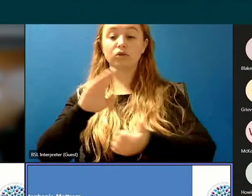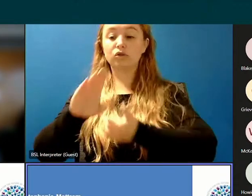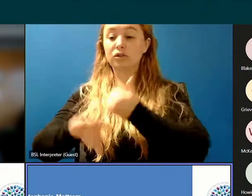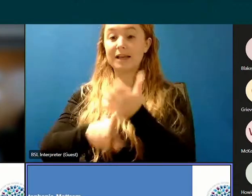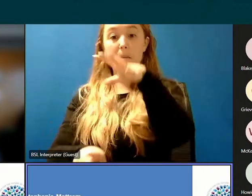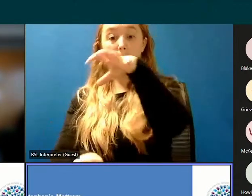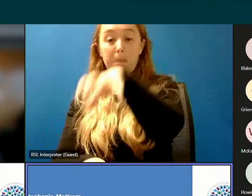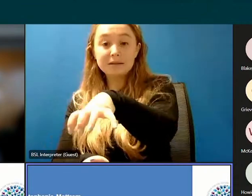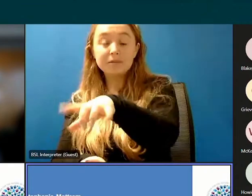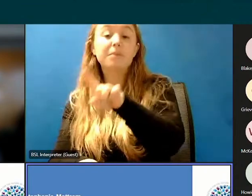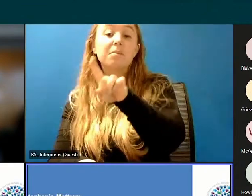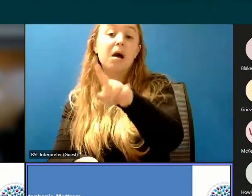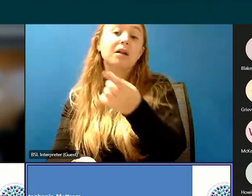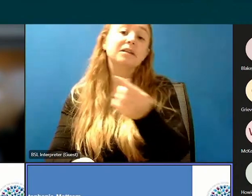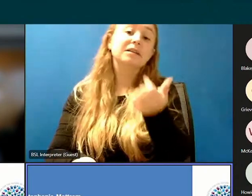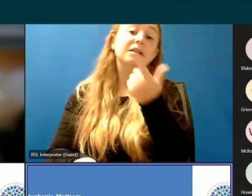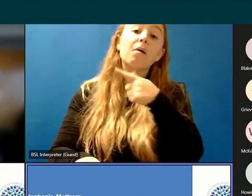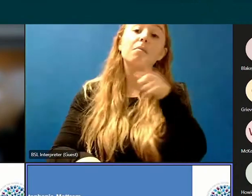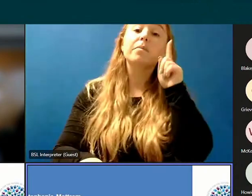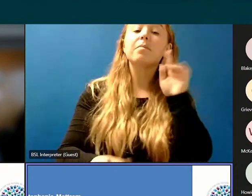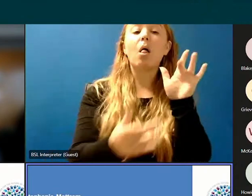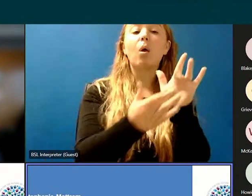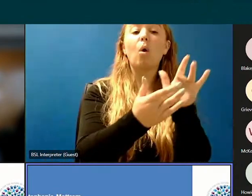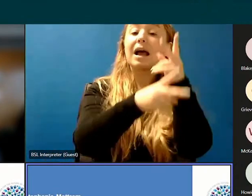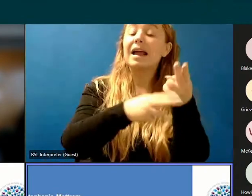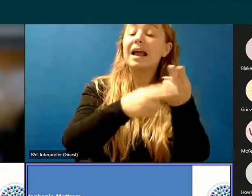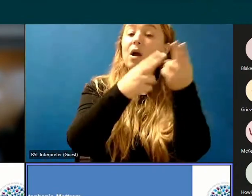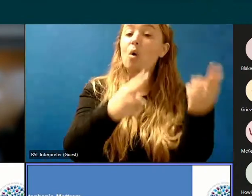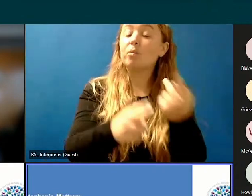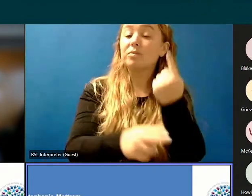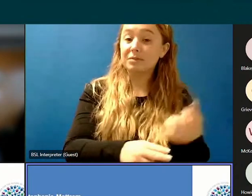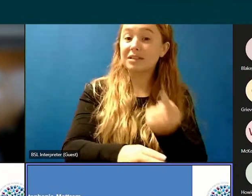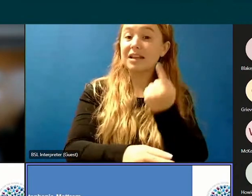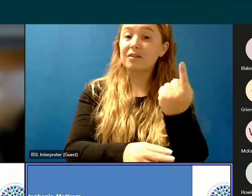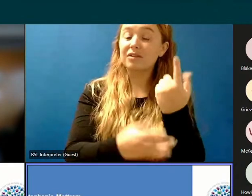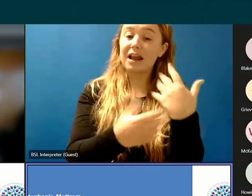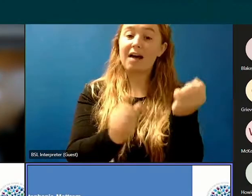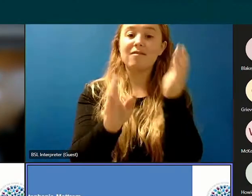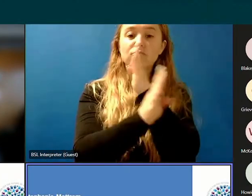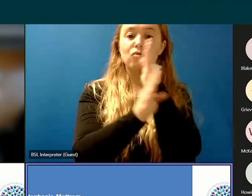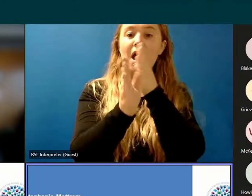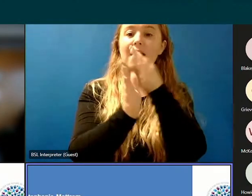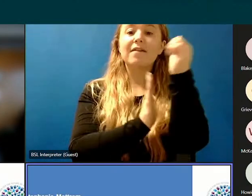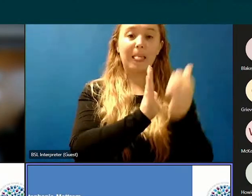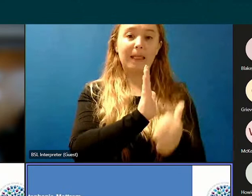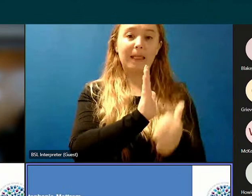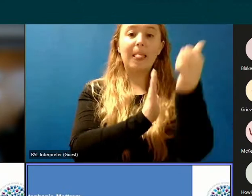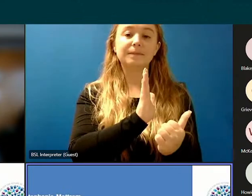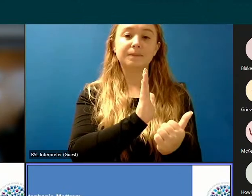there are also people contacting care homes, and they will have private lists. And again, we have no